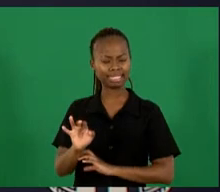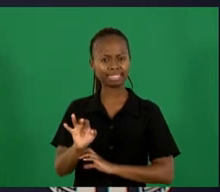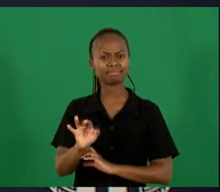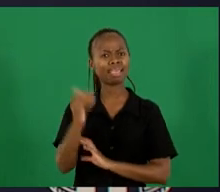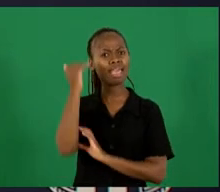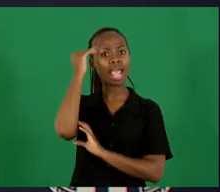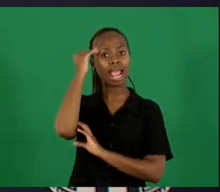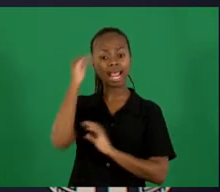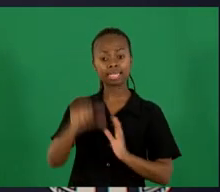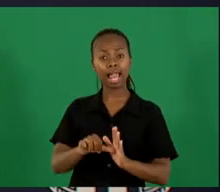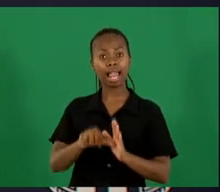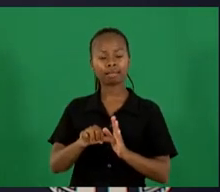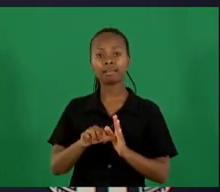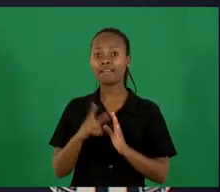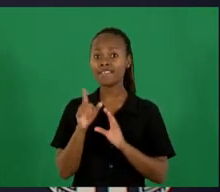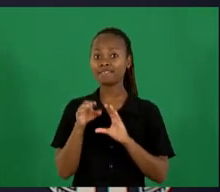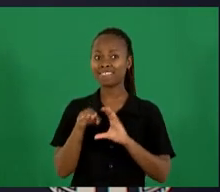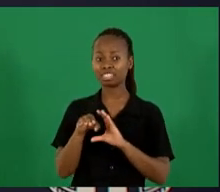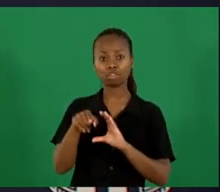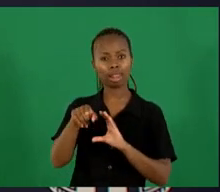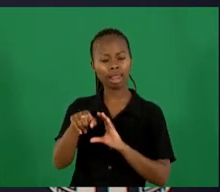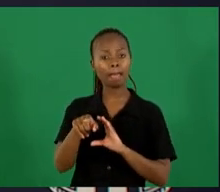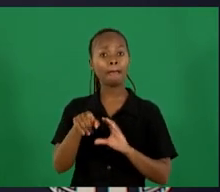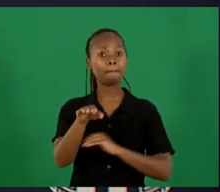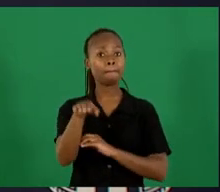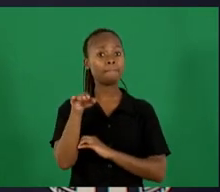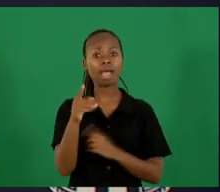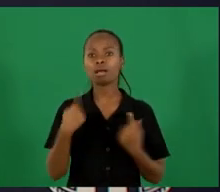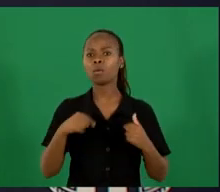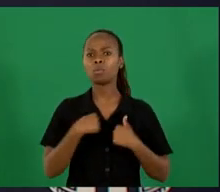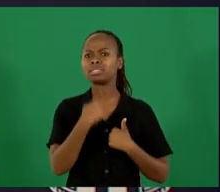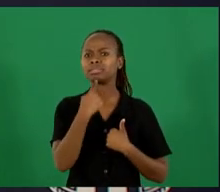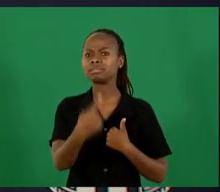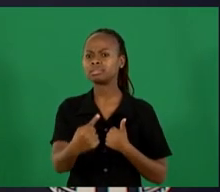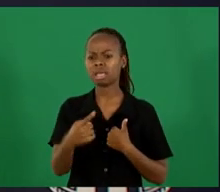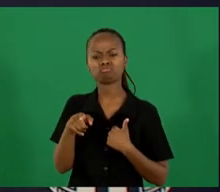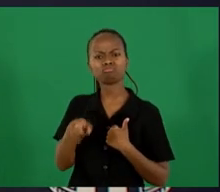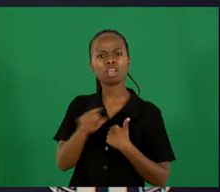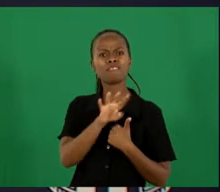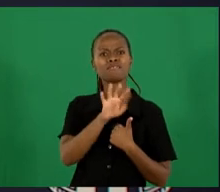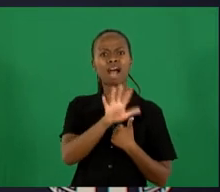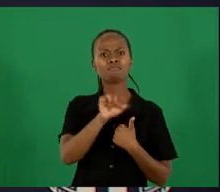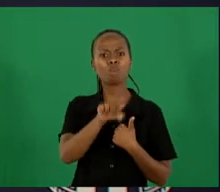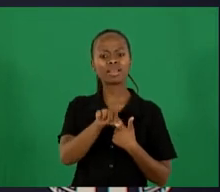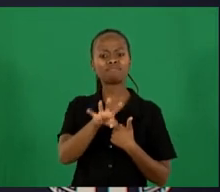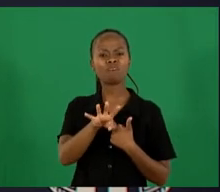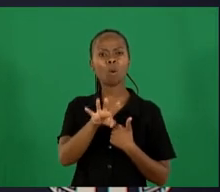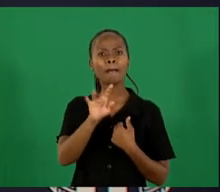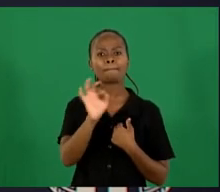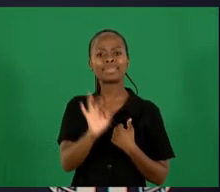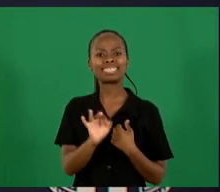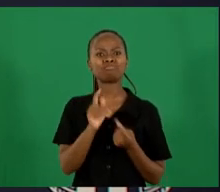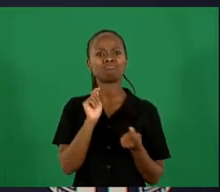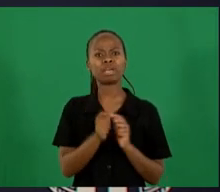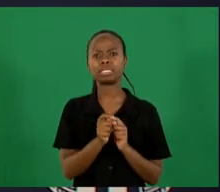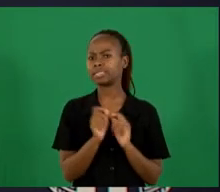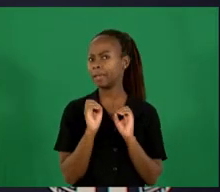headline inflation for 2023 is unchanged at 5.4% and is slightly higher